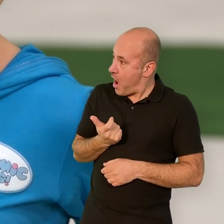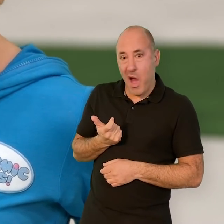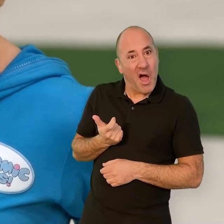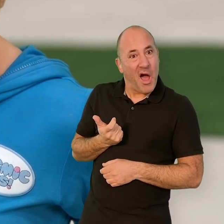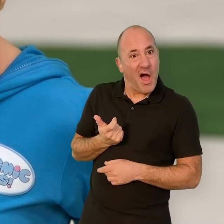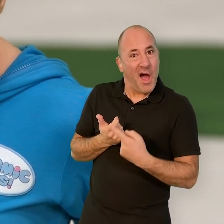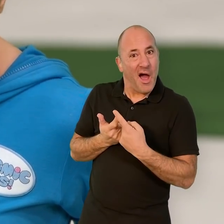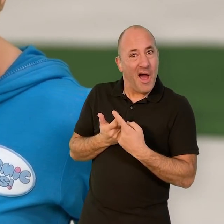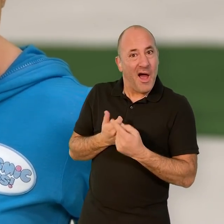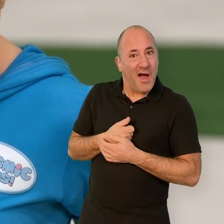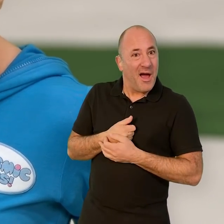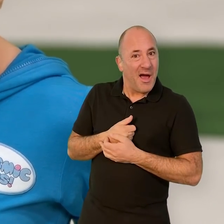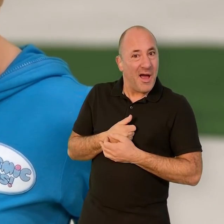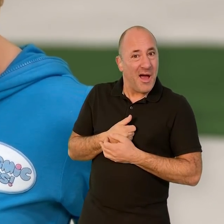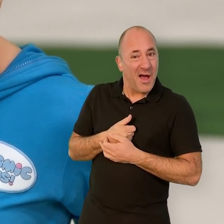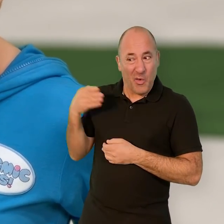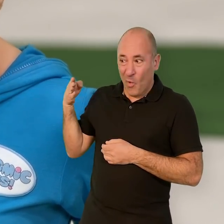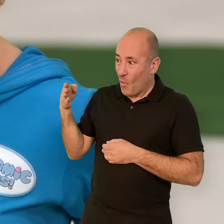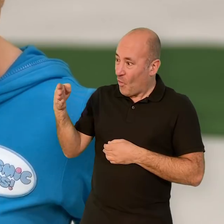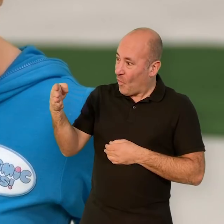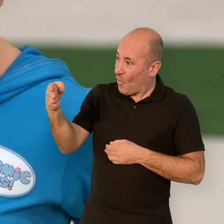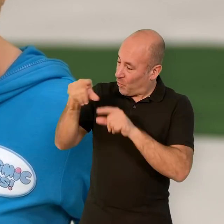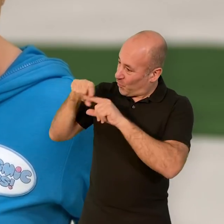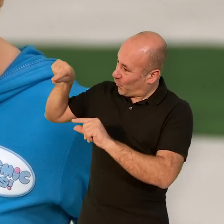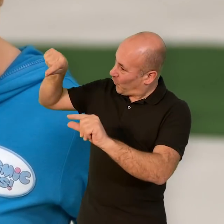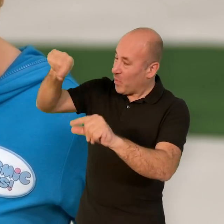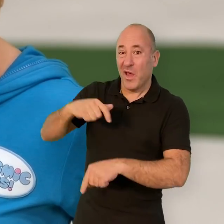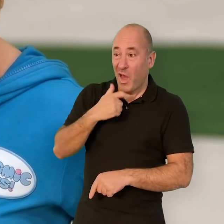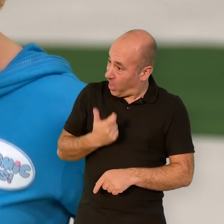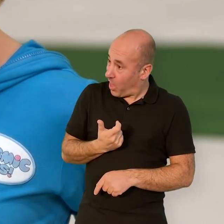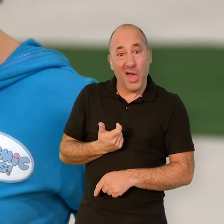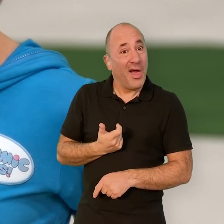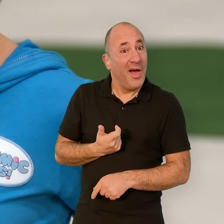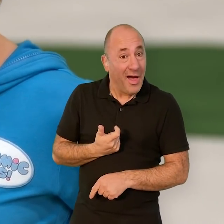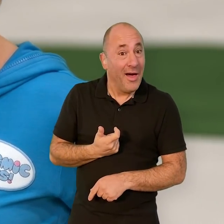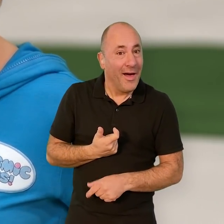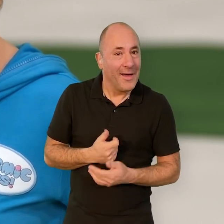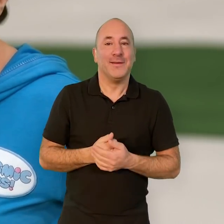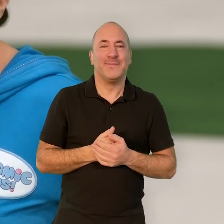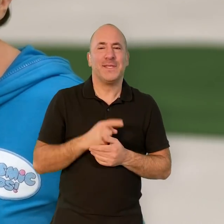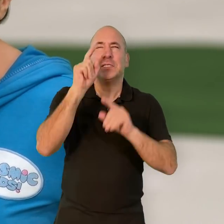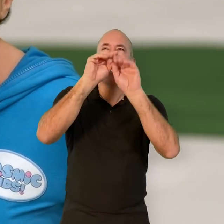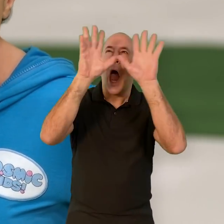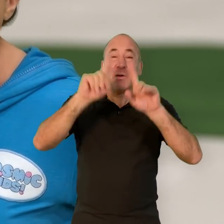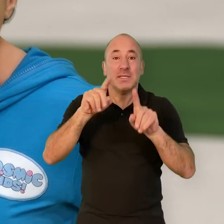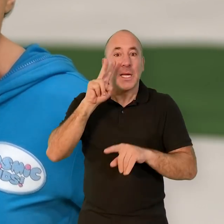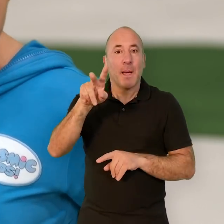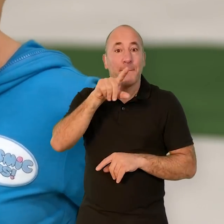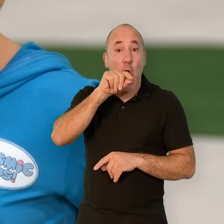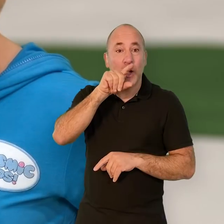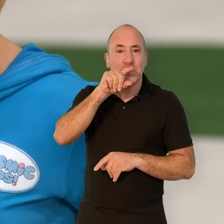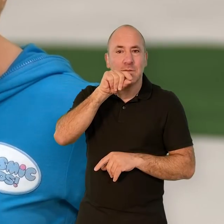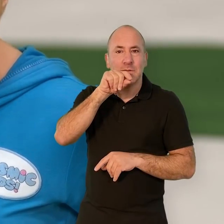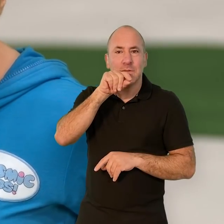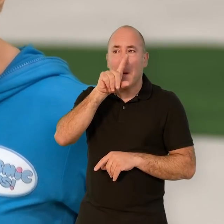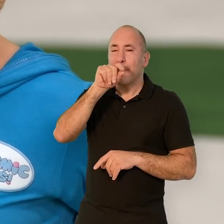They are in disbelief at seeing a banana riding a bicycle. Uh-oh, in the sky